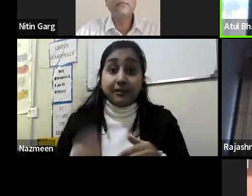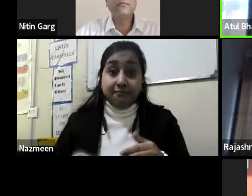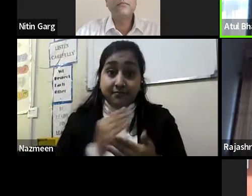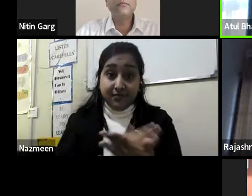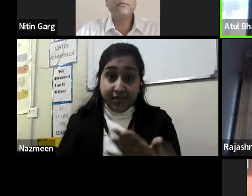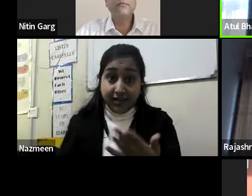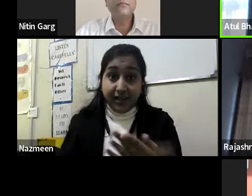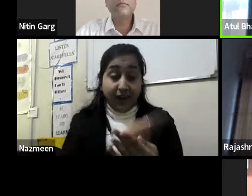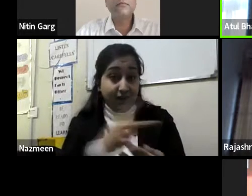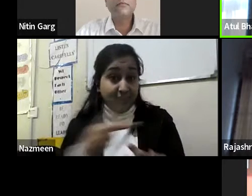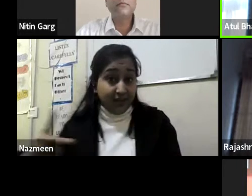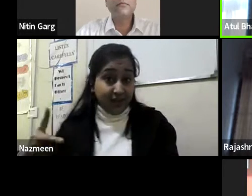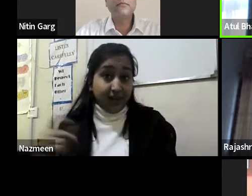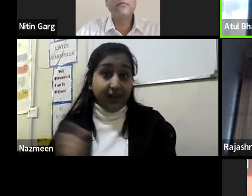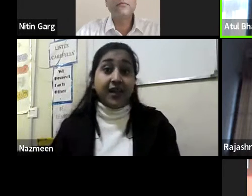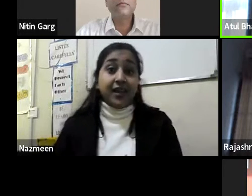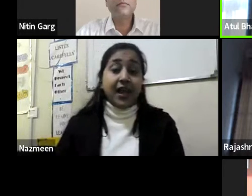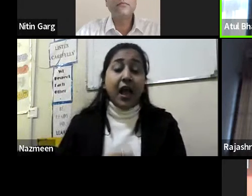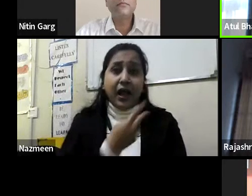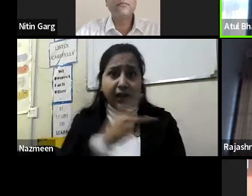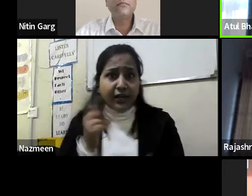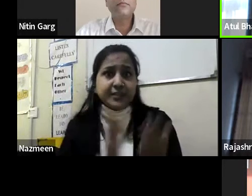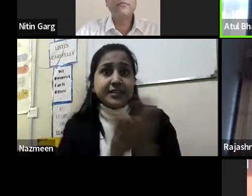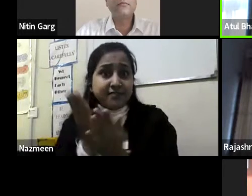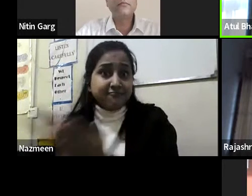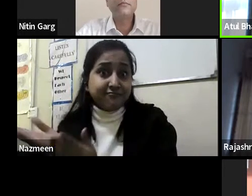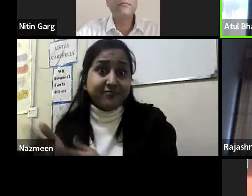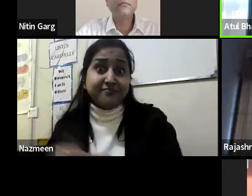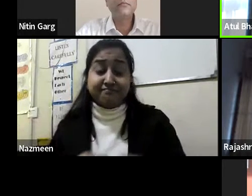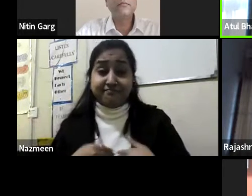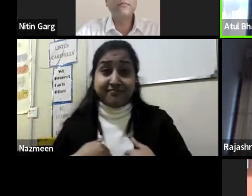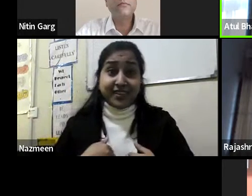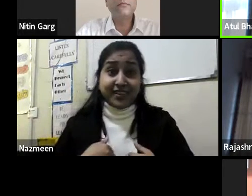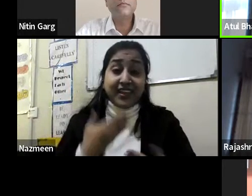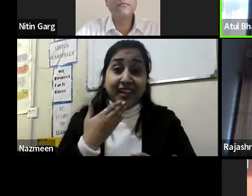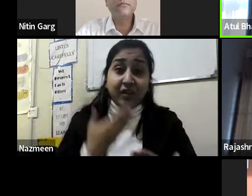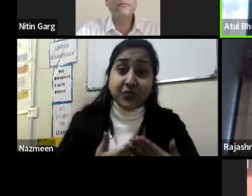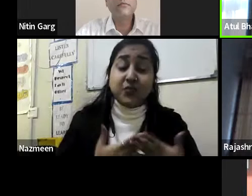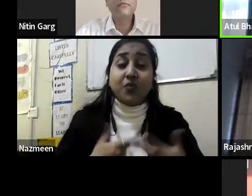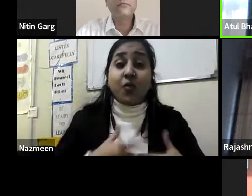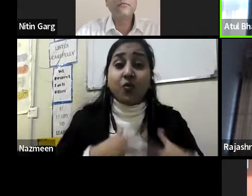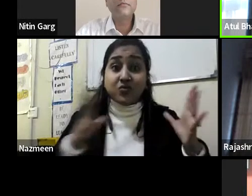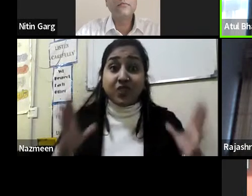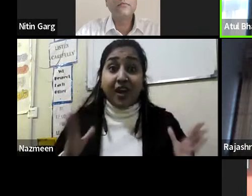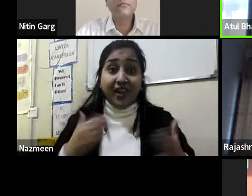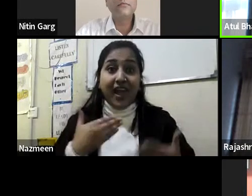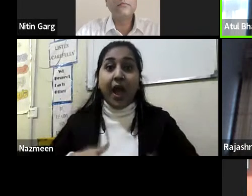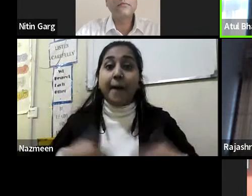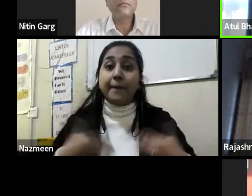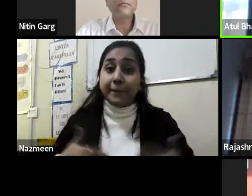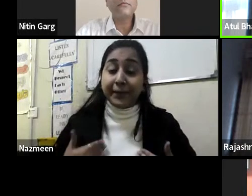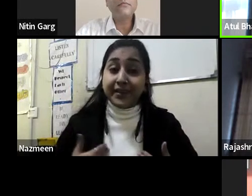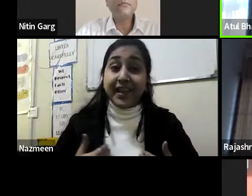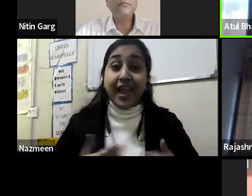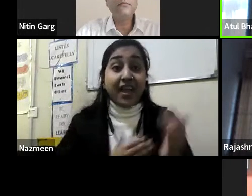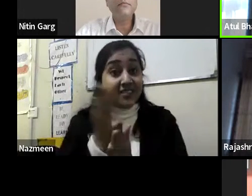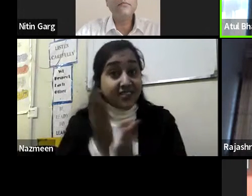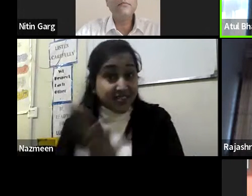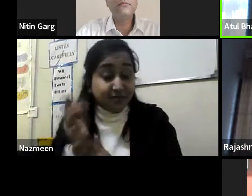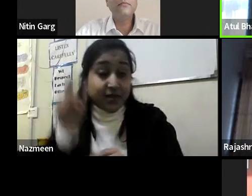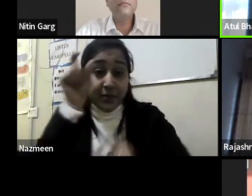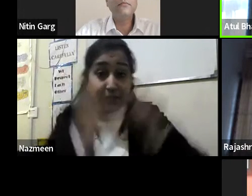how accessibility can be provided. Very glad to hear about circulars and being made accessible to